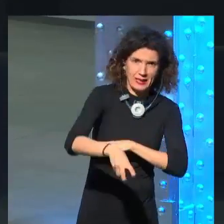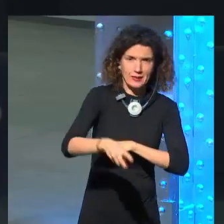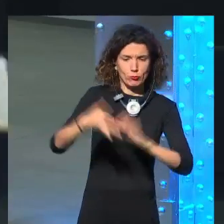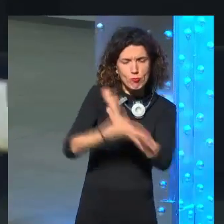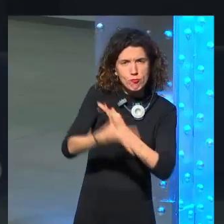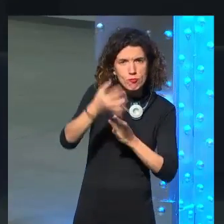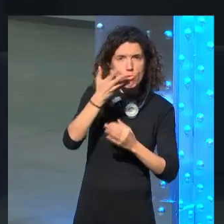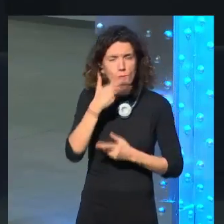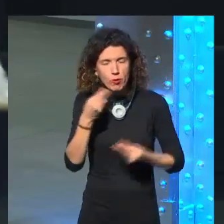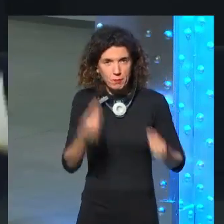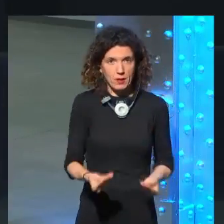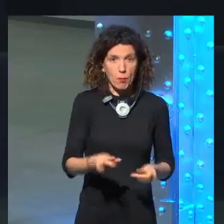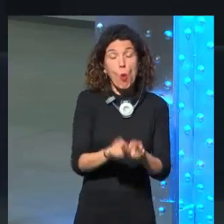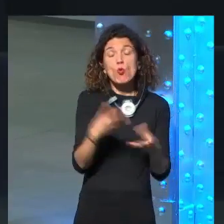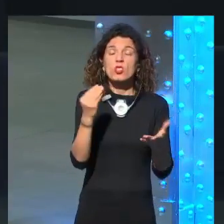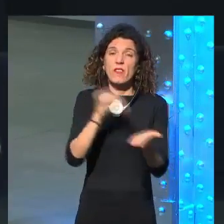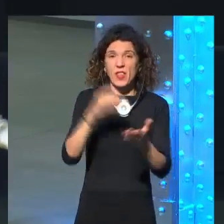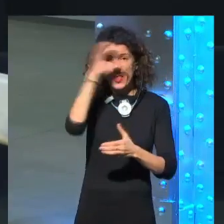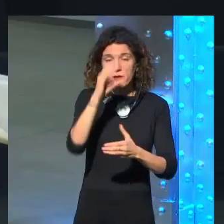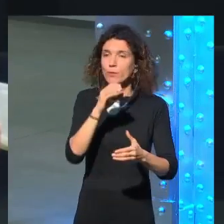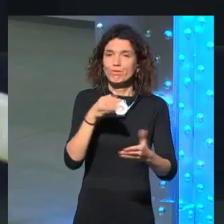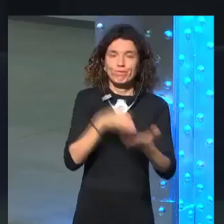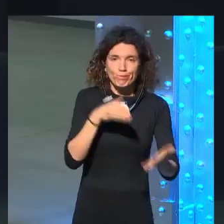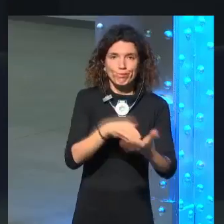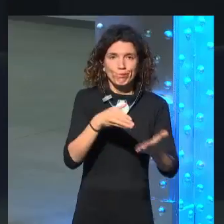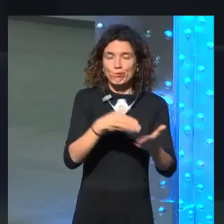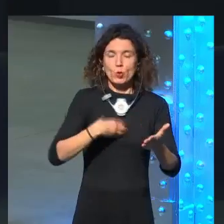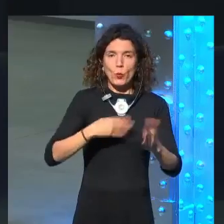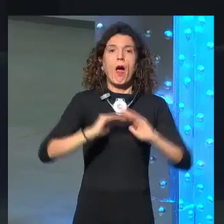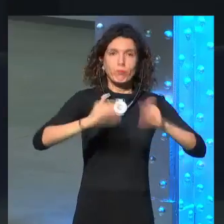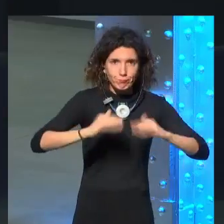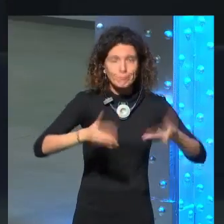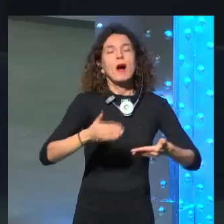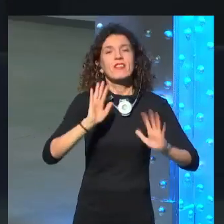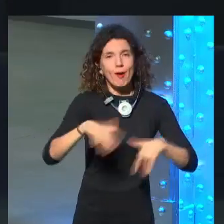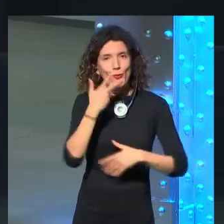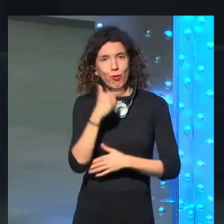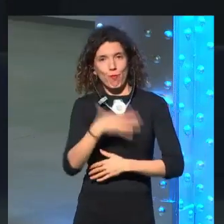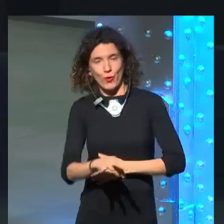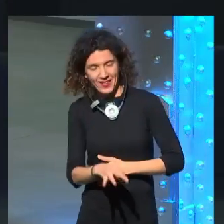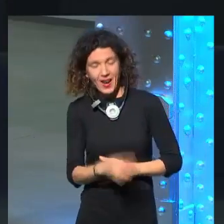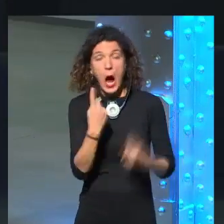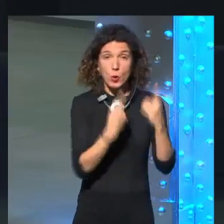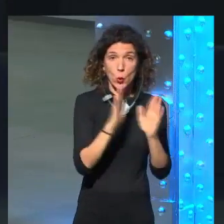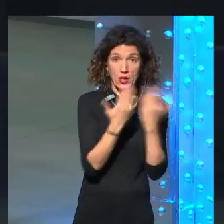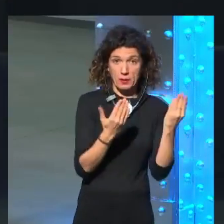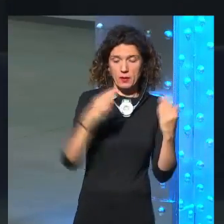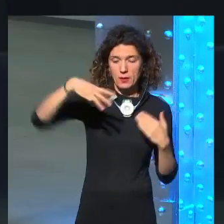to cross all those borders and barriers that every